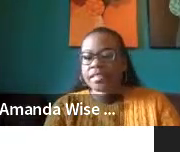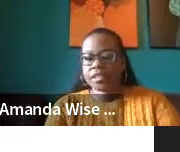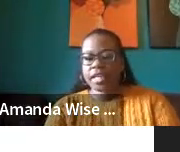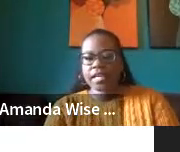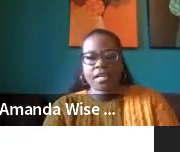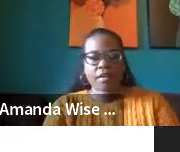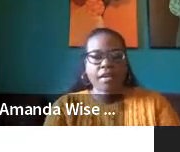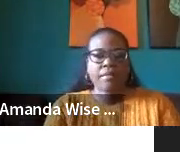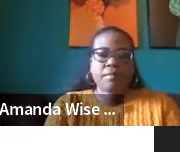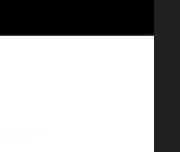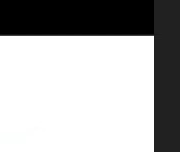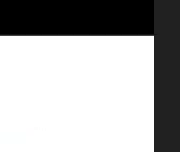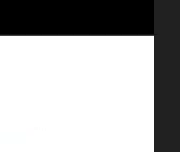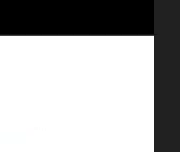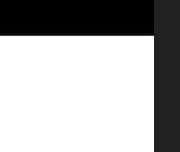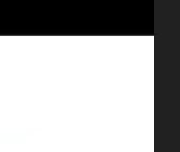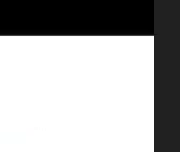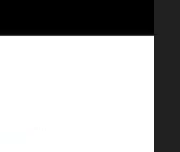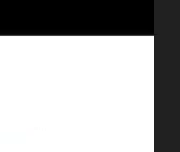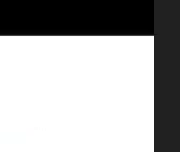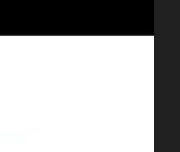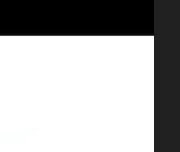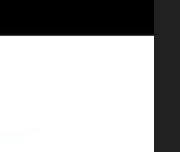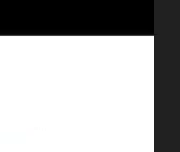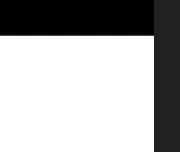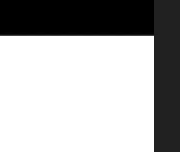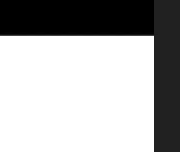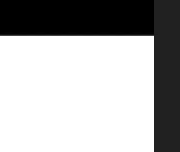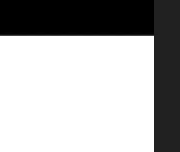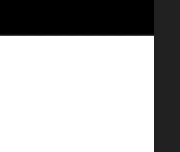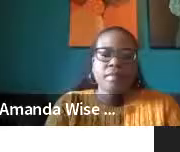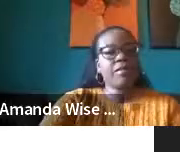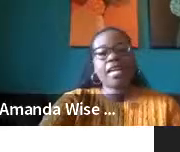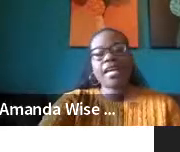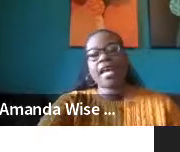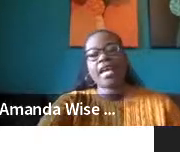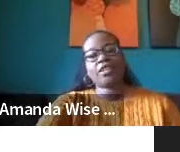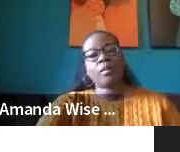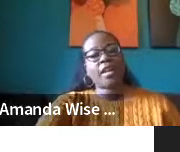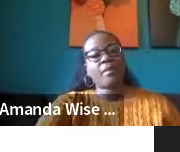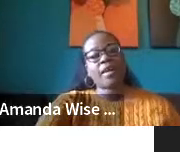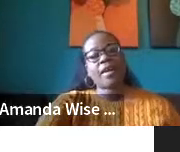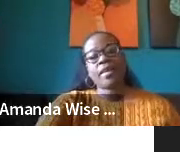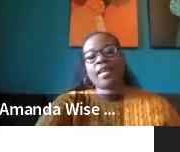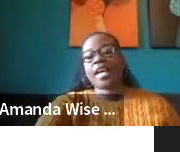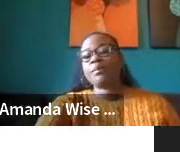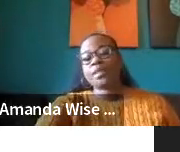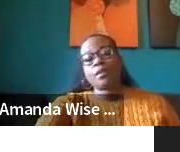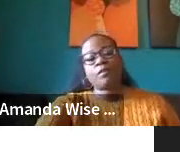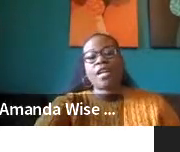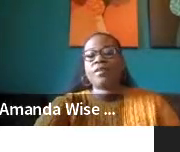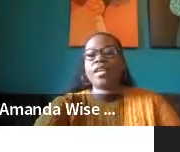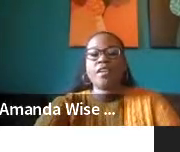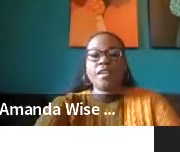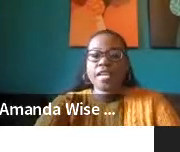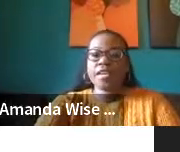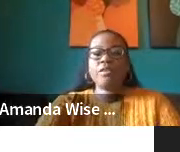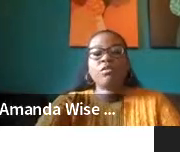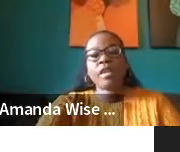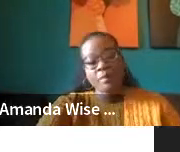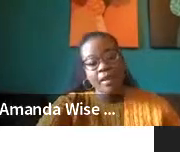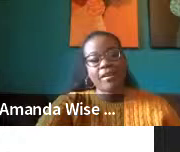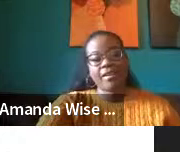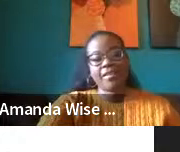Okay, I can see the chat now, great. Tiana said, listen, you ain't even gotta ask nobody about me. I'm certified on the